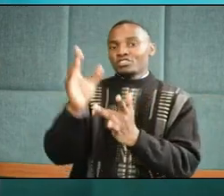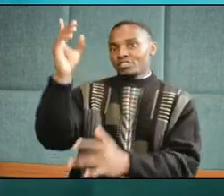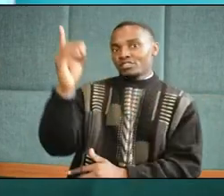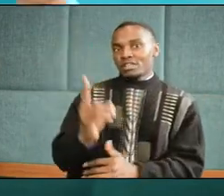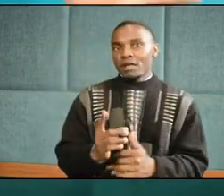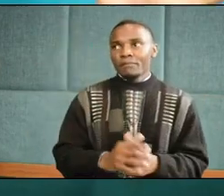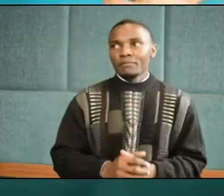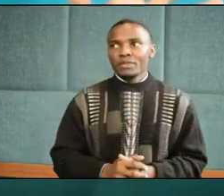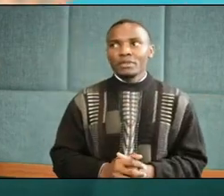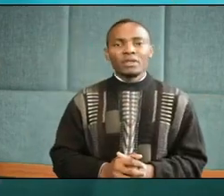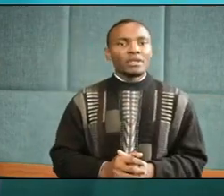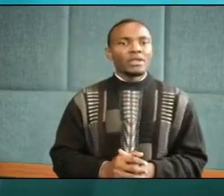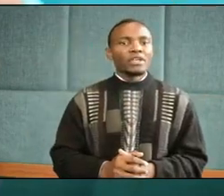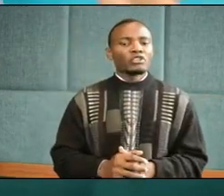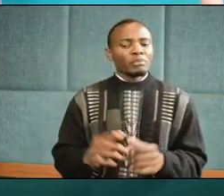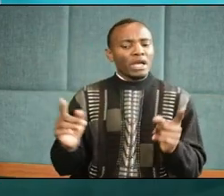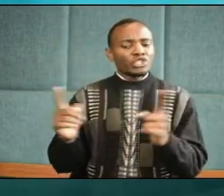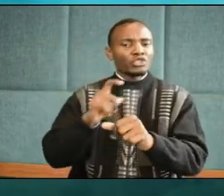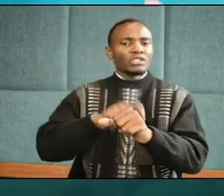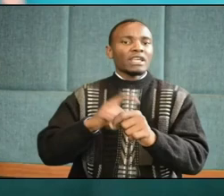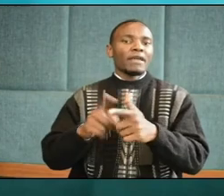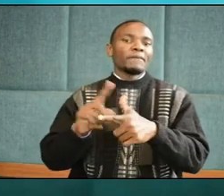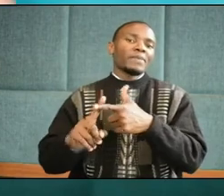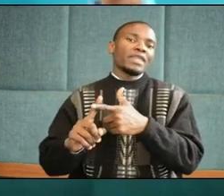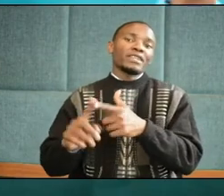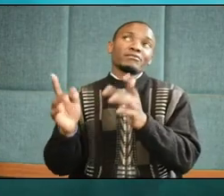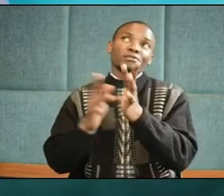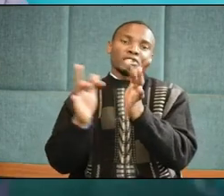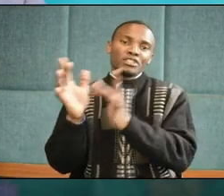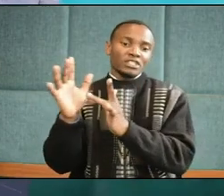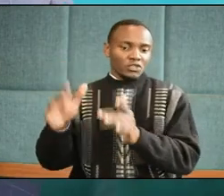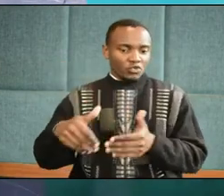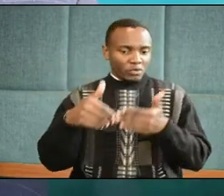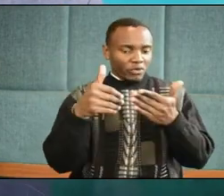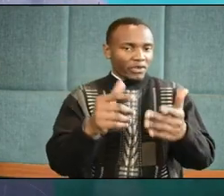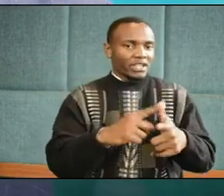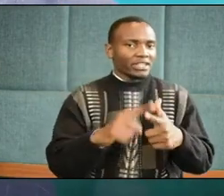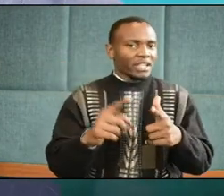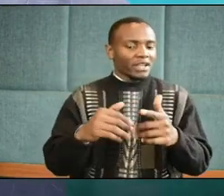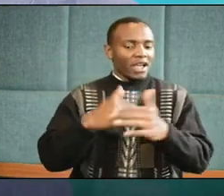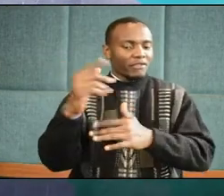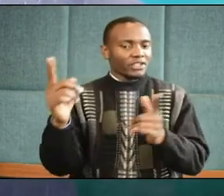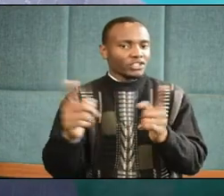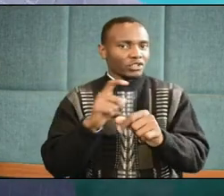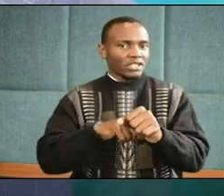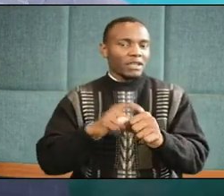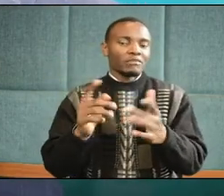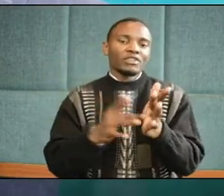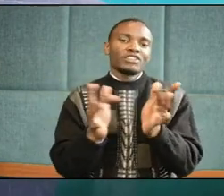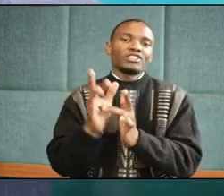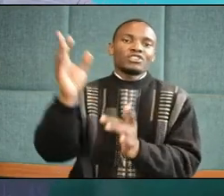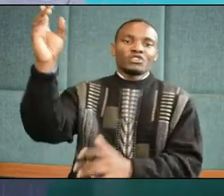just for a moment, and He will provide, and after a short period, He will come.